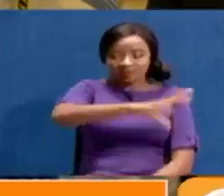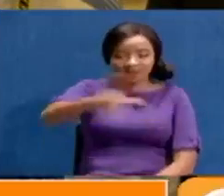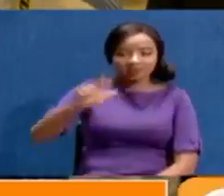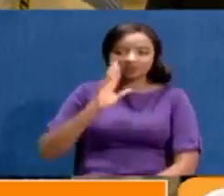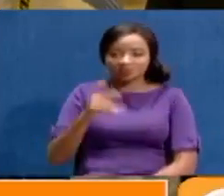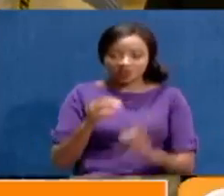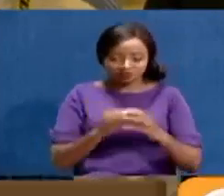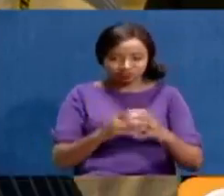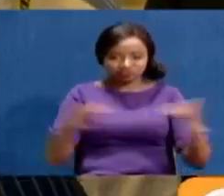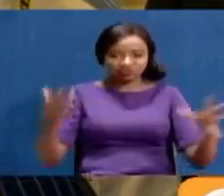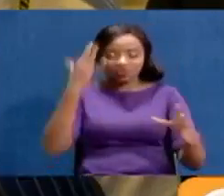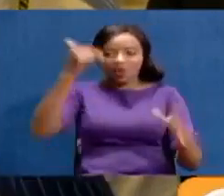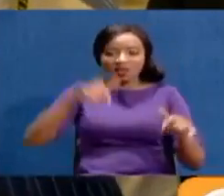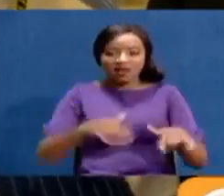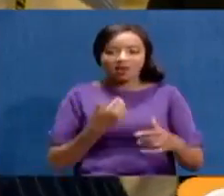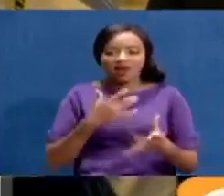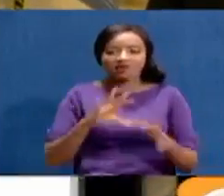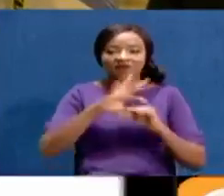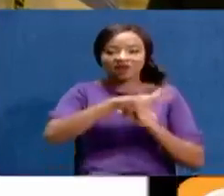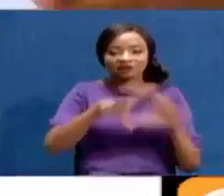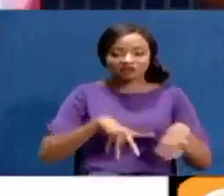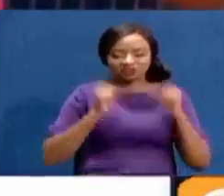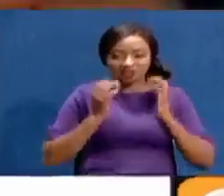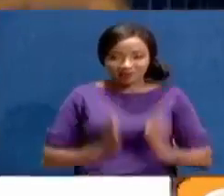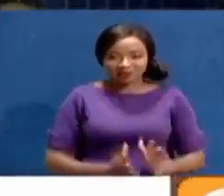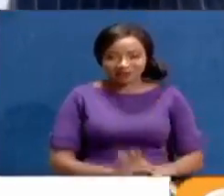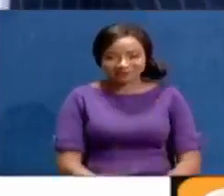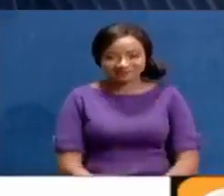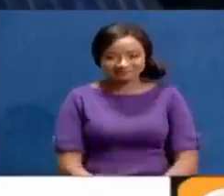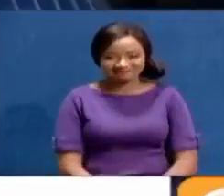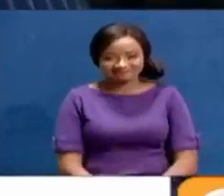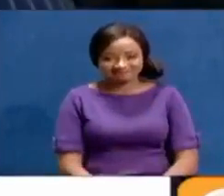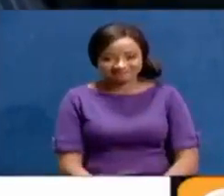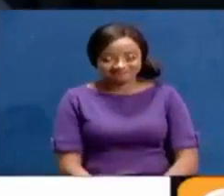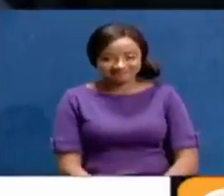our counties are going to increase because now we have county chairman for the first time.